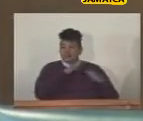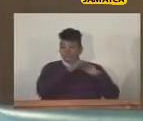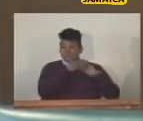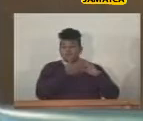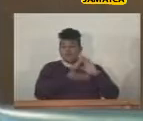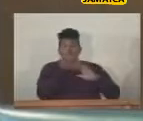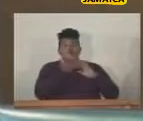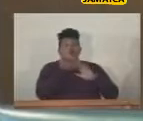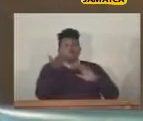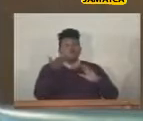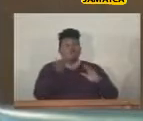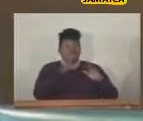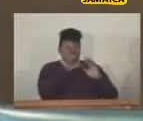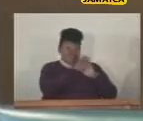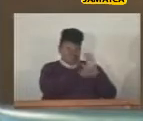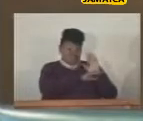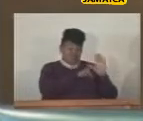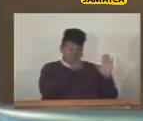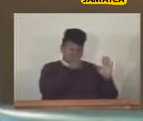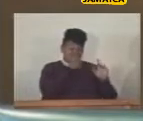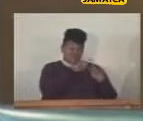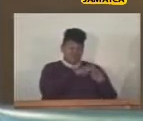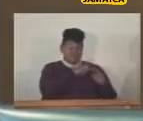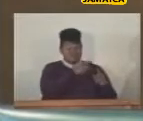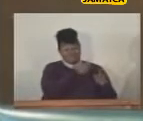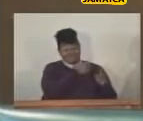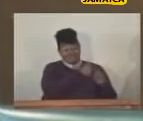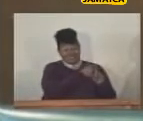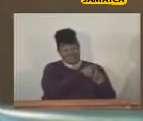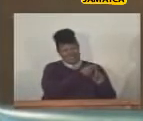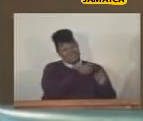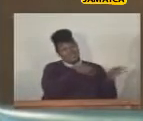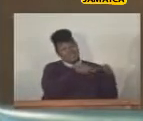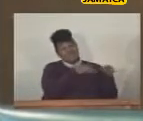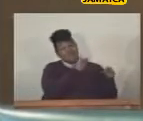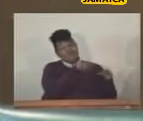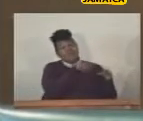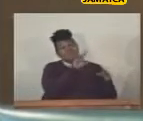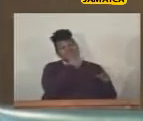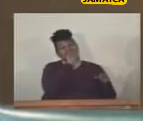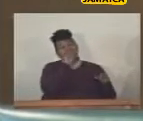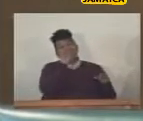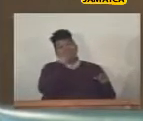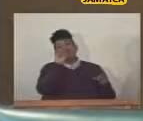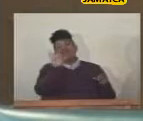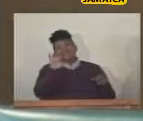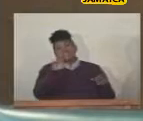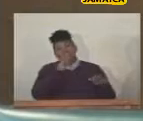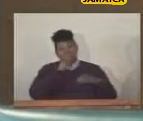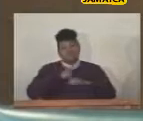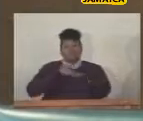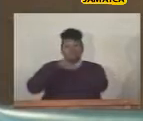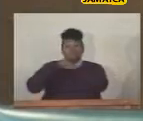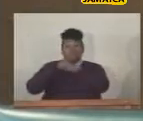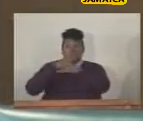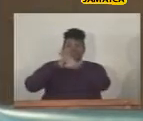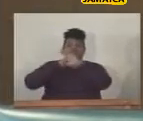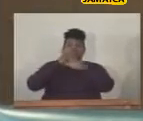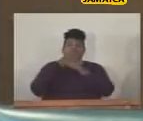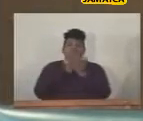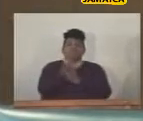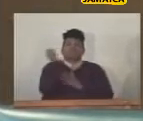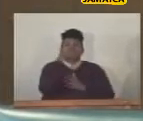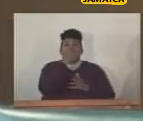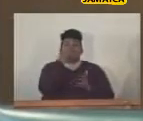that may aptly be described as ultra-democratic. It restricts the rights of everyone to interfere with